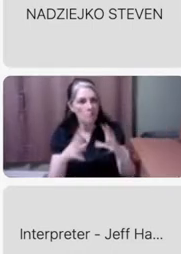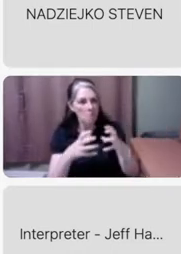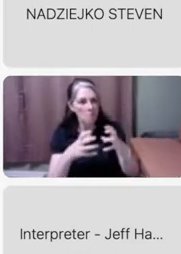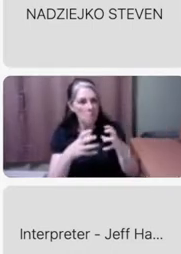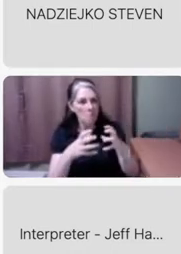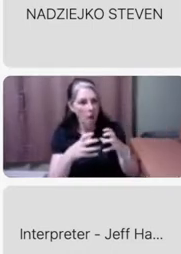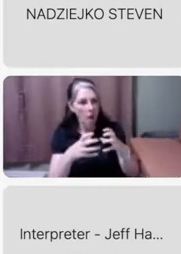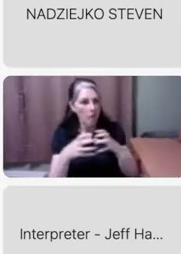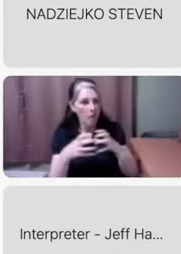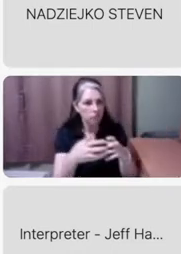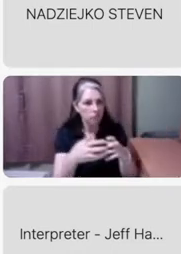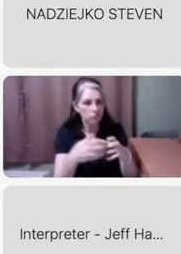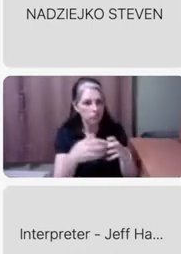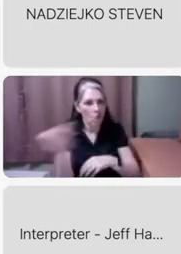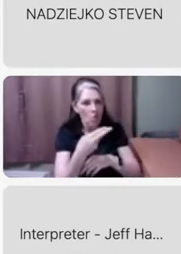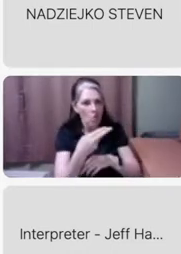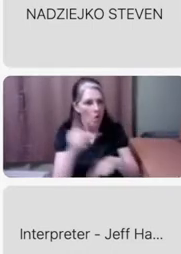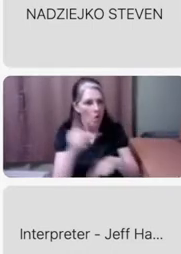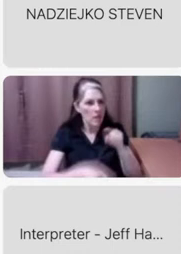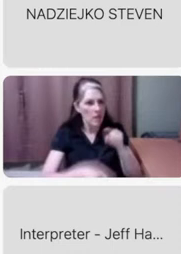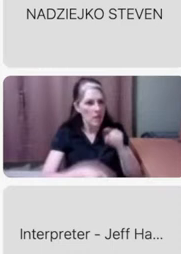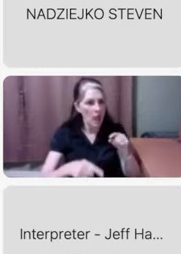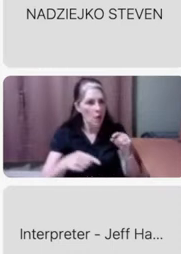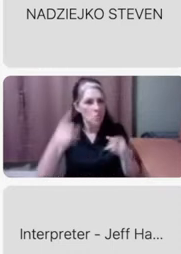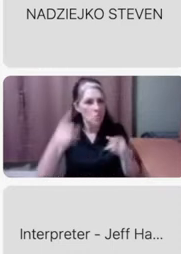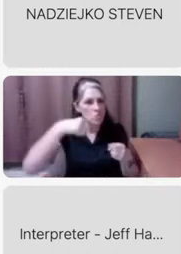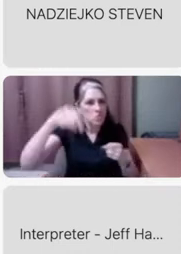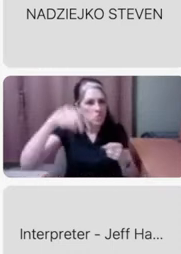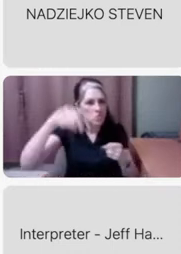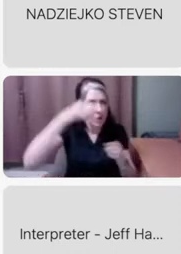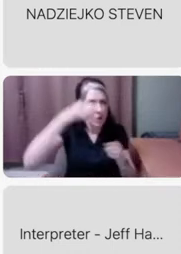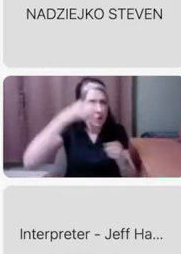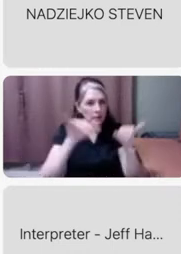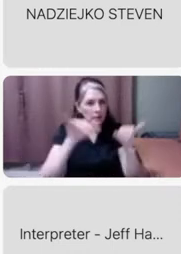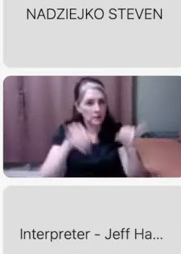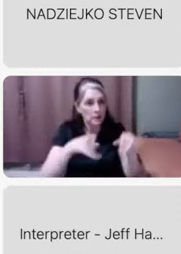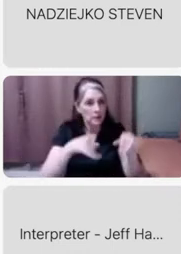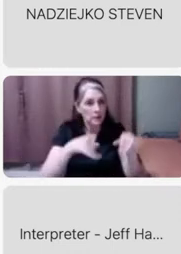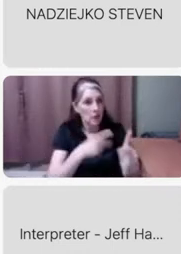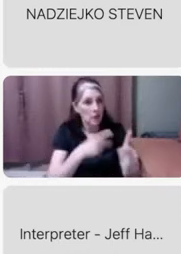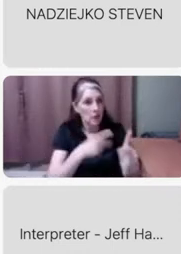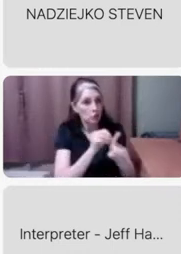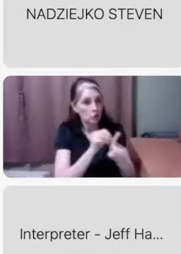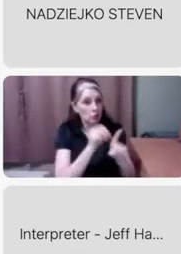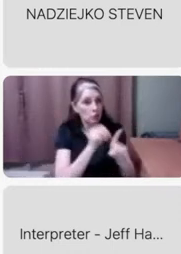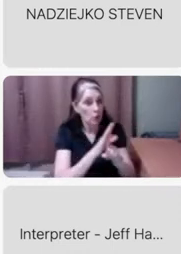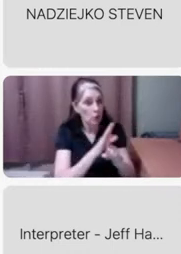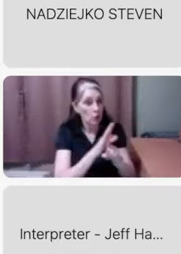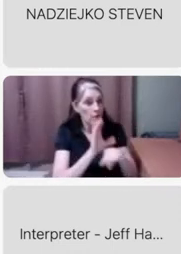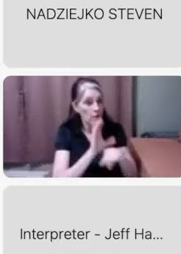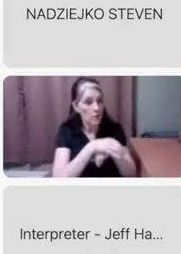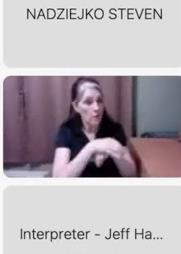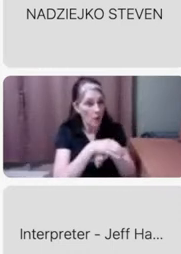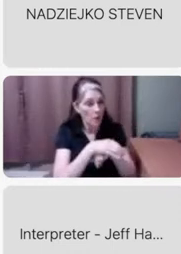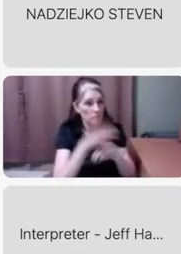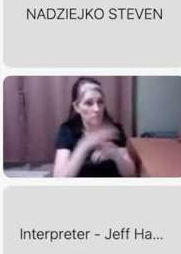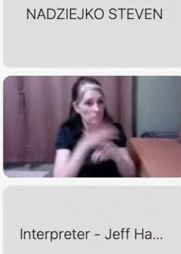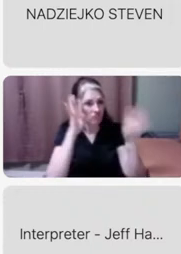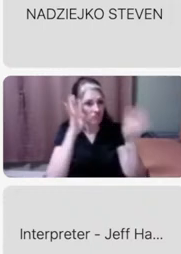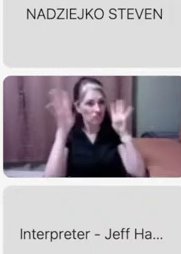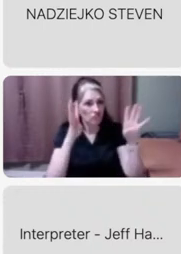really tight spiral he's a system type player who can get exposed if forced to add lib and he gets knocked down really